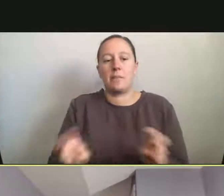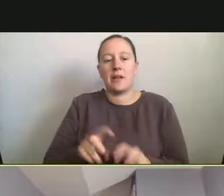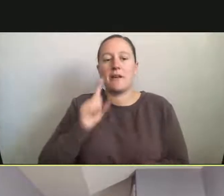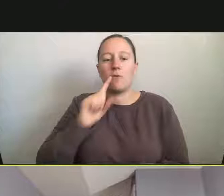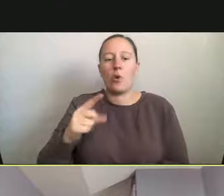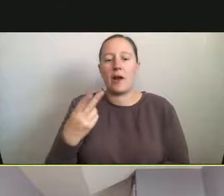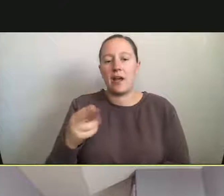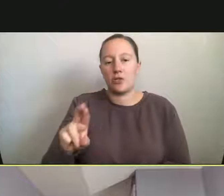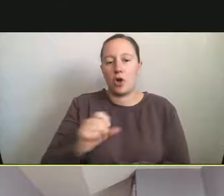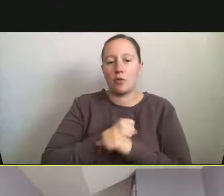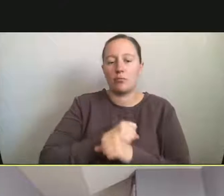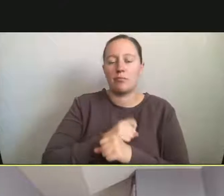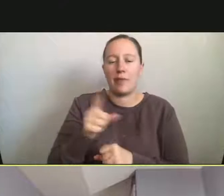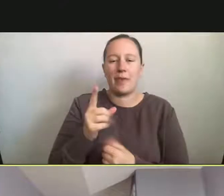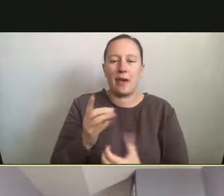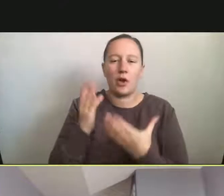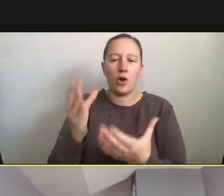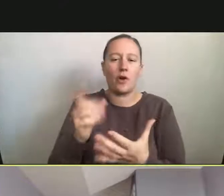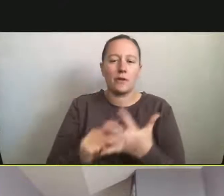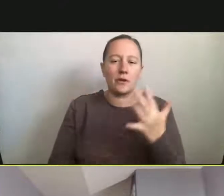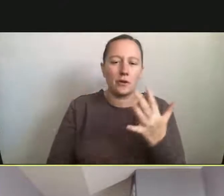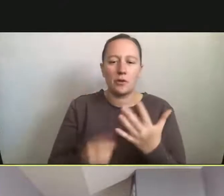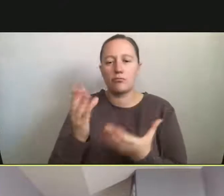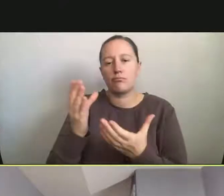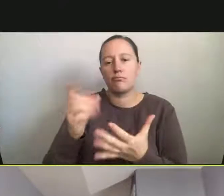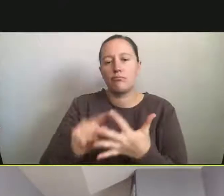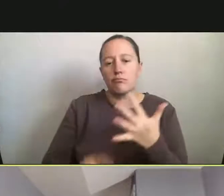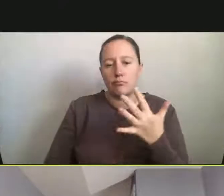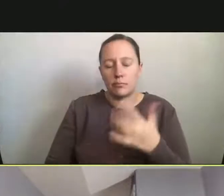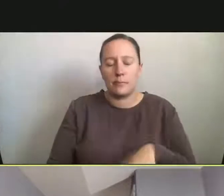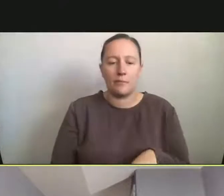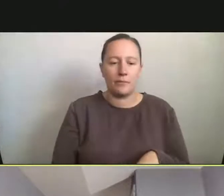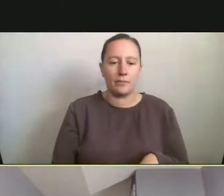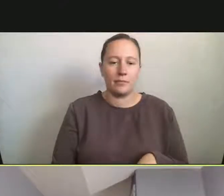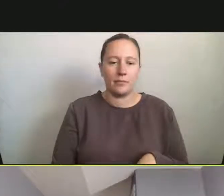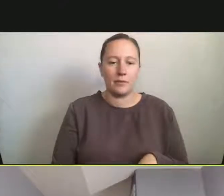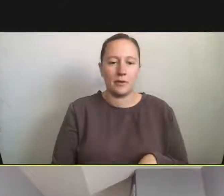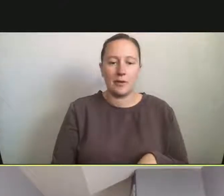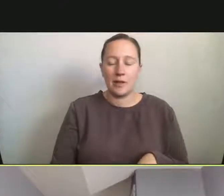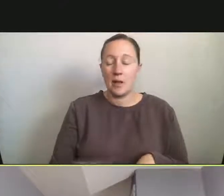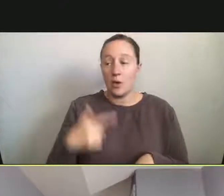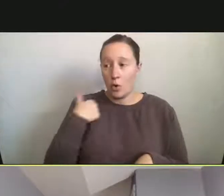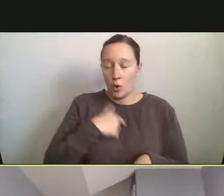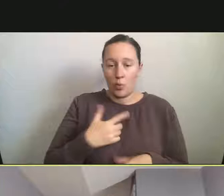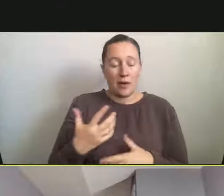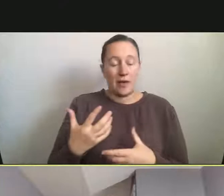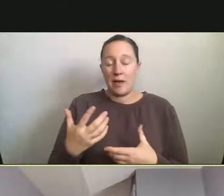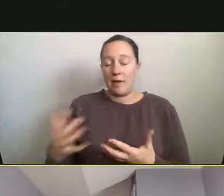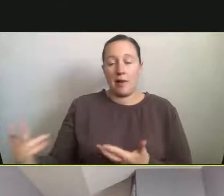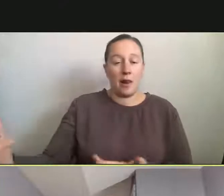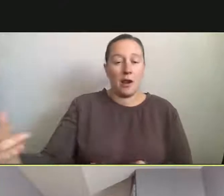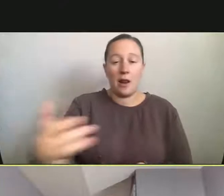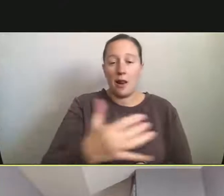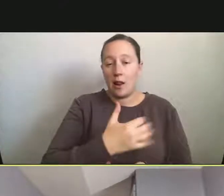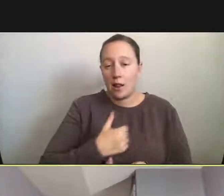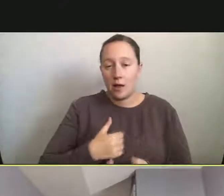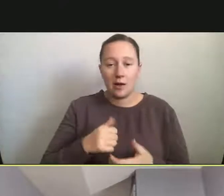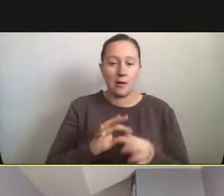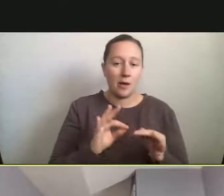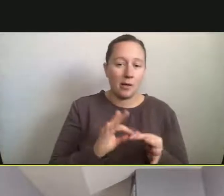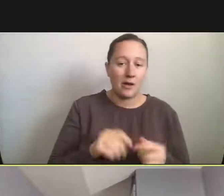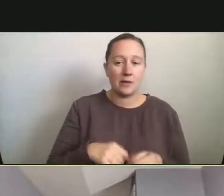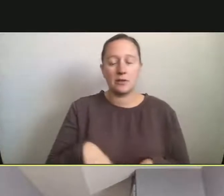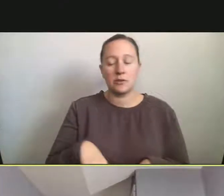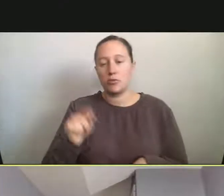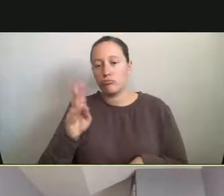who offered several recommendations for improving it. And after careful consideration of the multiple rounds of public comments, the